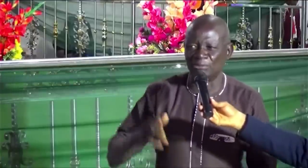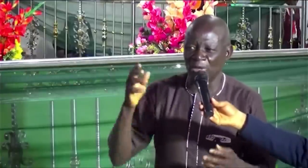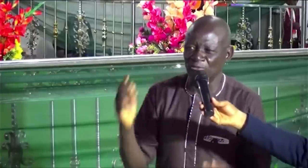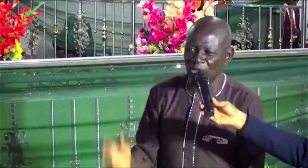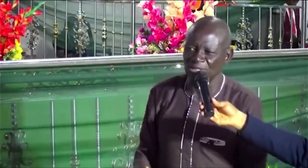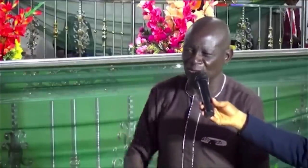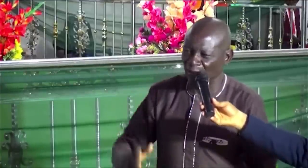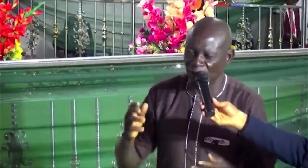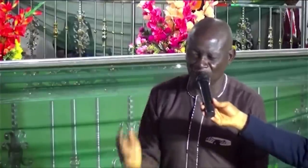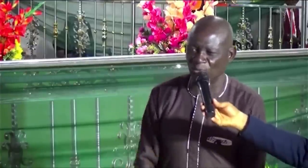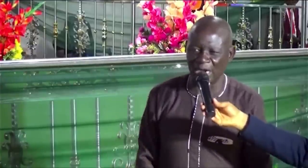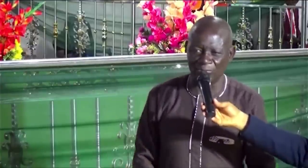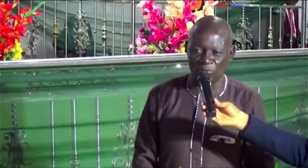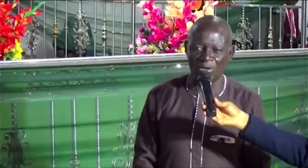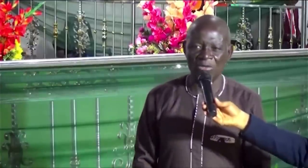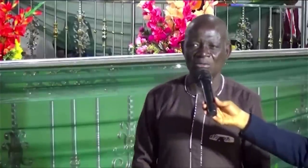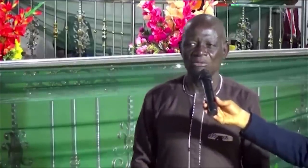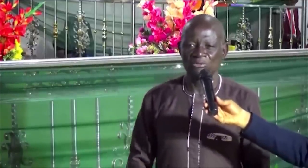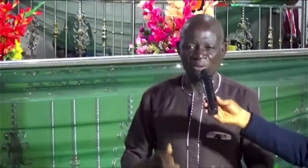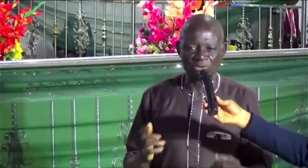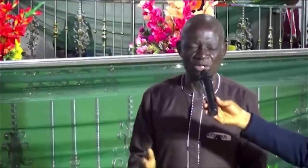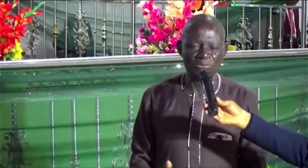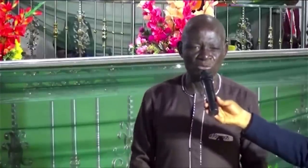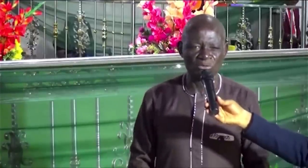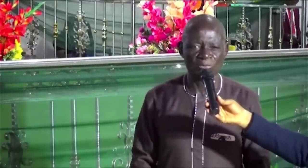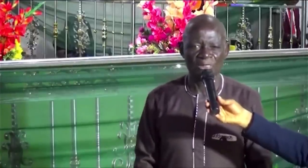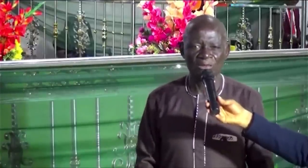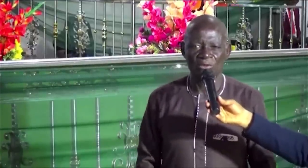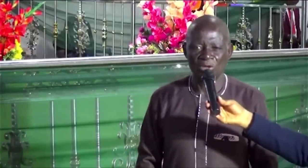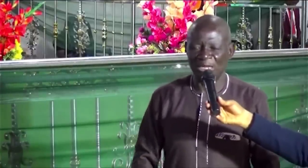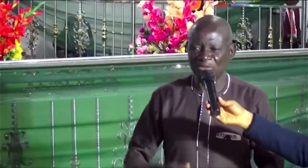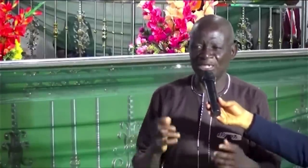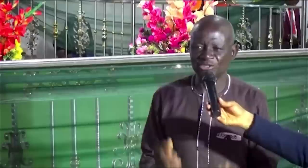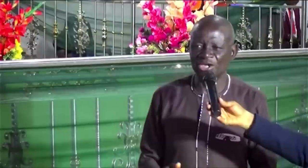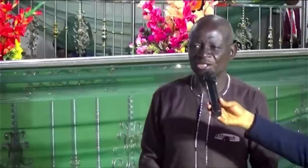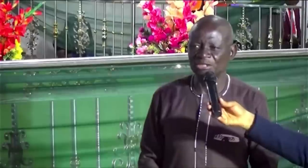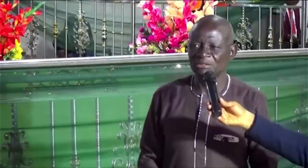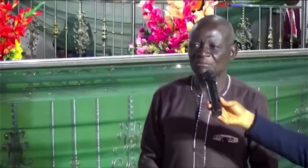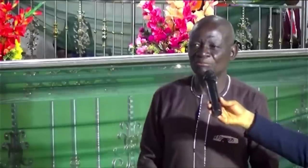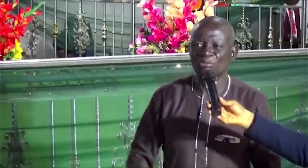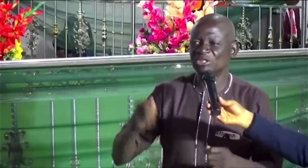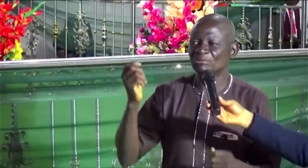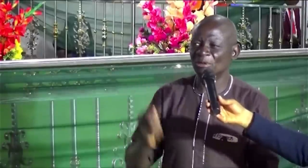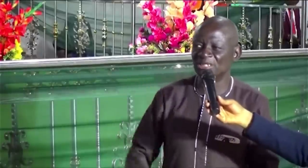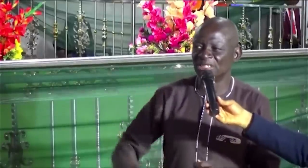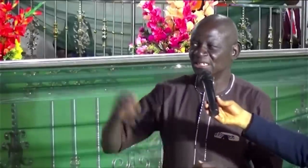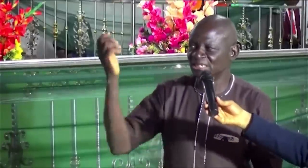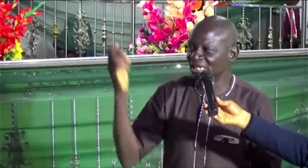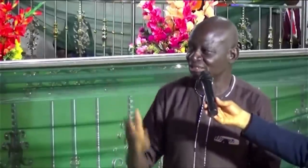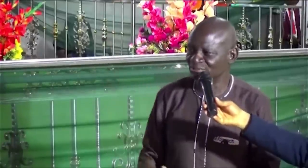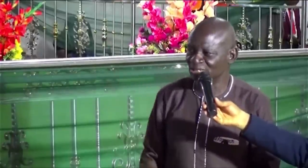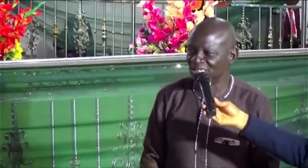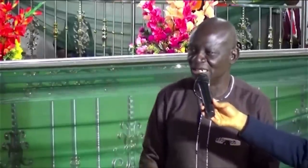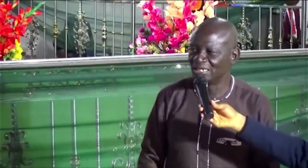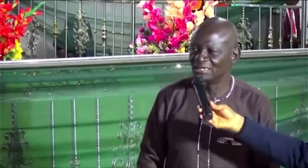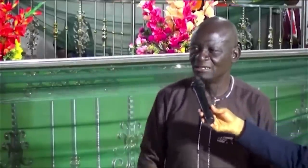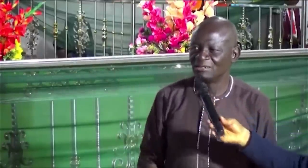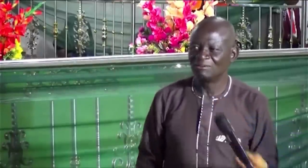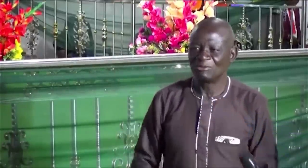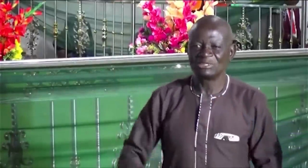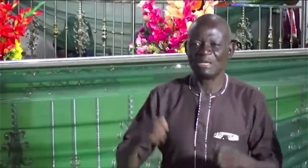ma lo ti program won to ba ni oke gbogbo nigba to ma di jo keji bi mo se di pe mo je send ticket si mi niyan